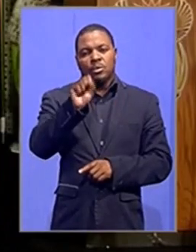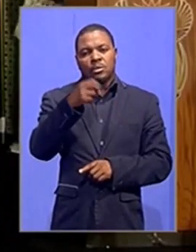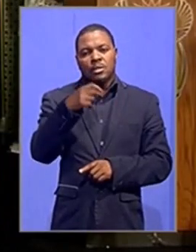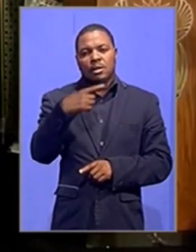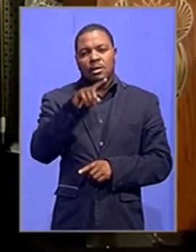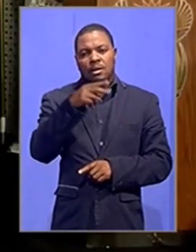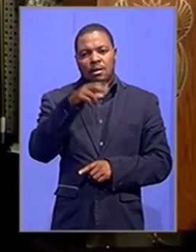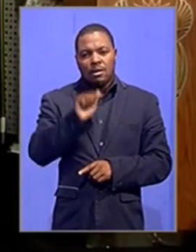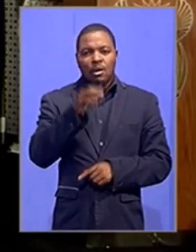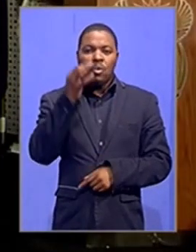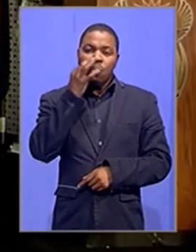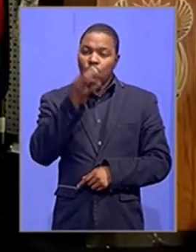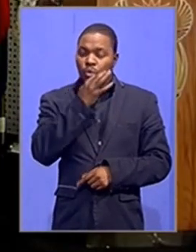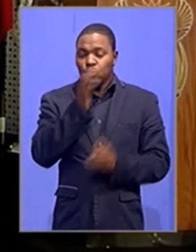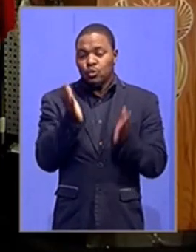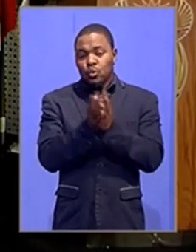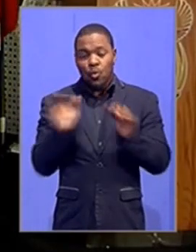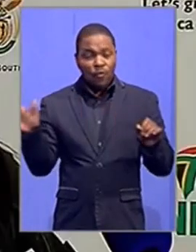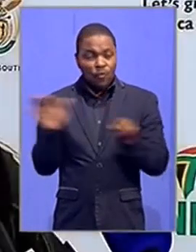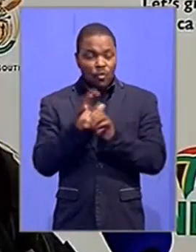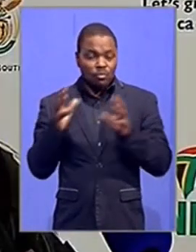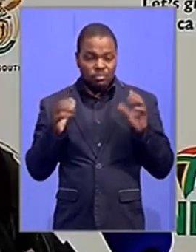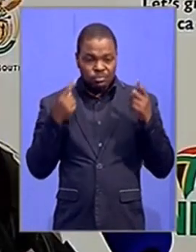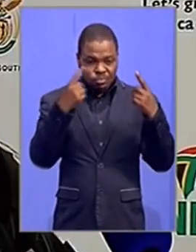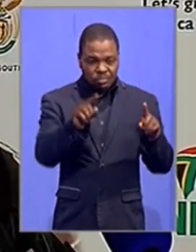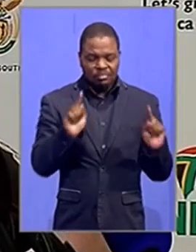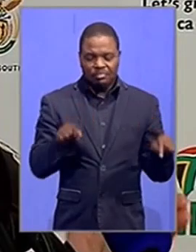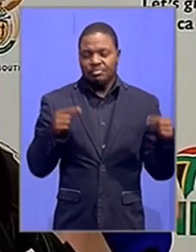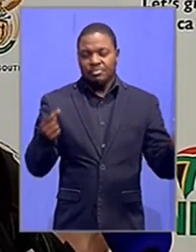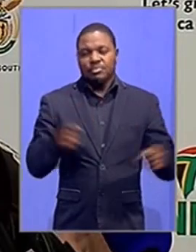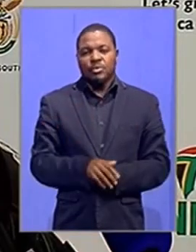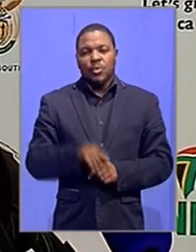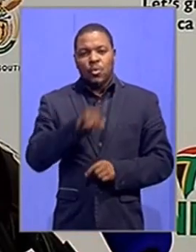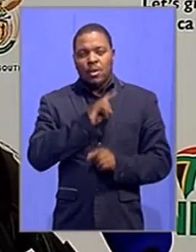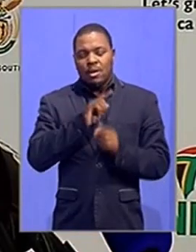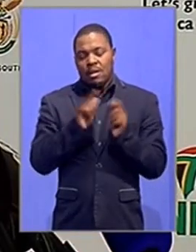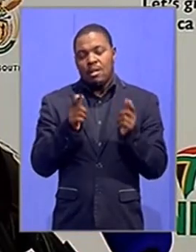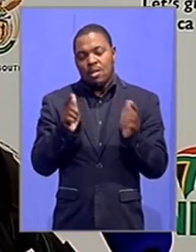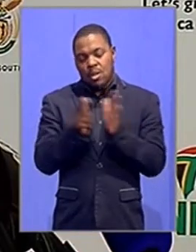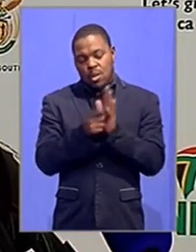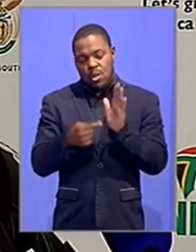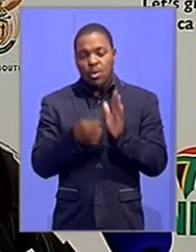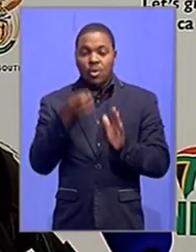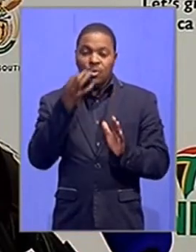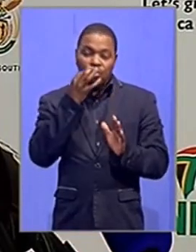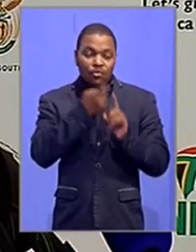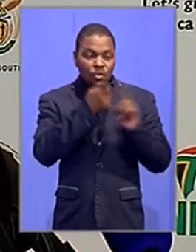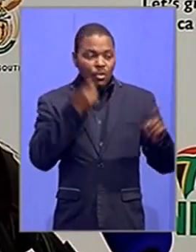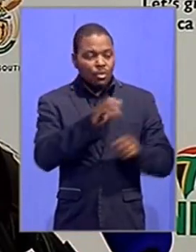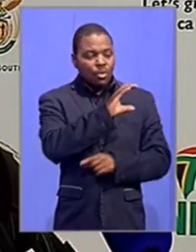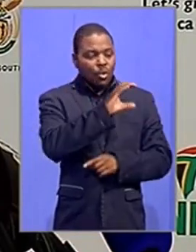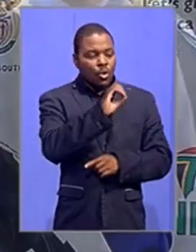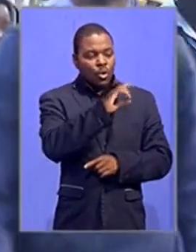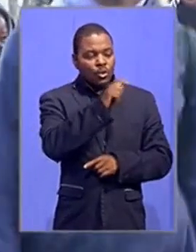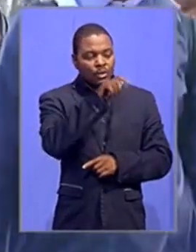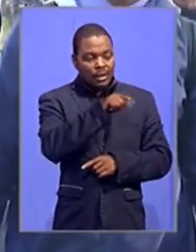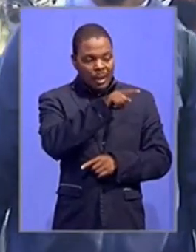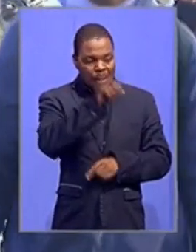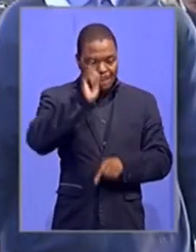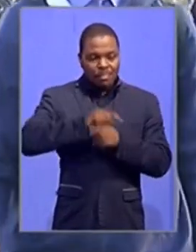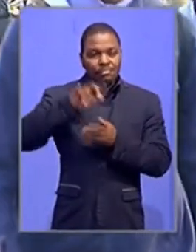goreng dikolo di ka se tsene ka botlalo. Go ya ka tona molawana wa sekgala magareng o ikaegile go COGTA gore e nne yona e